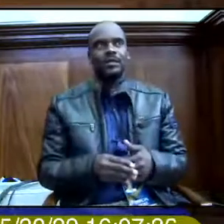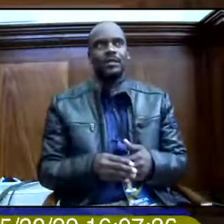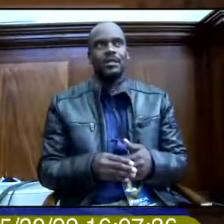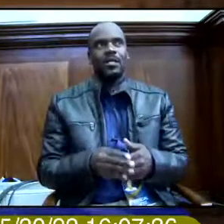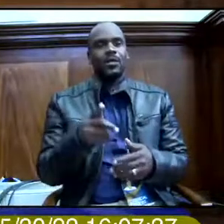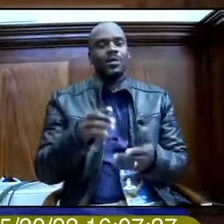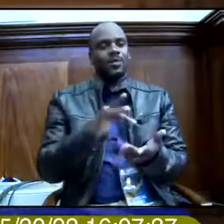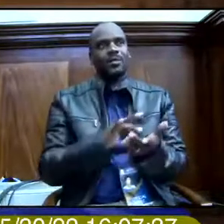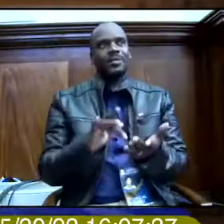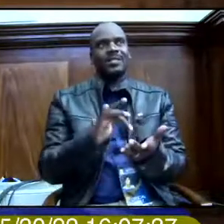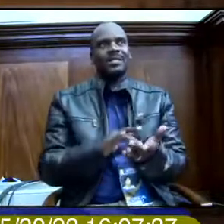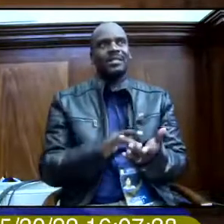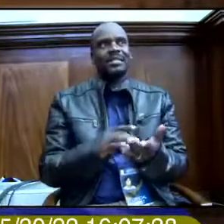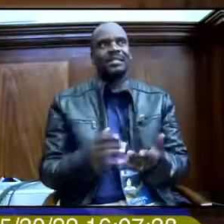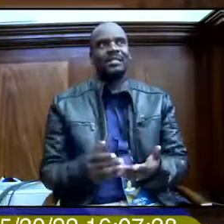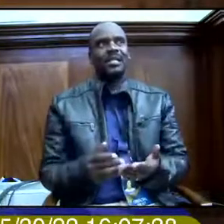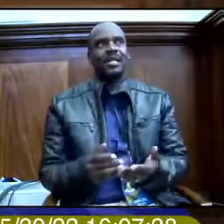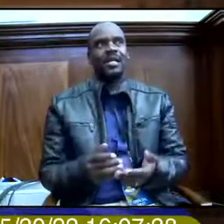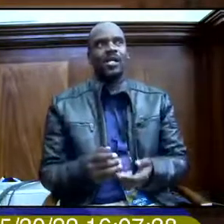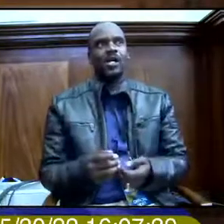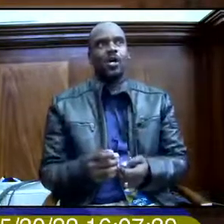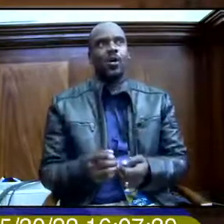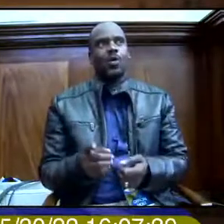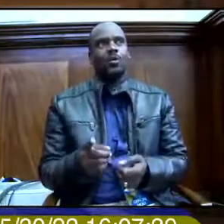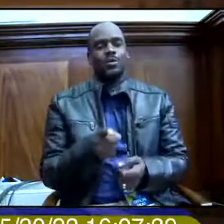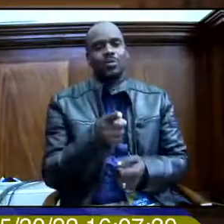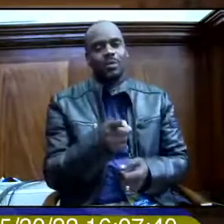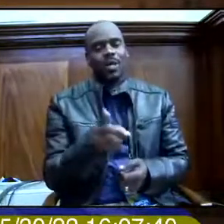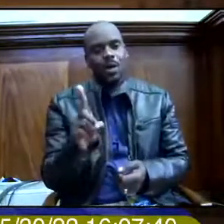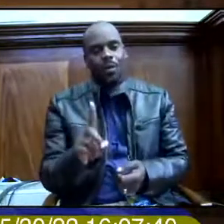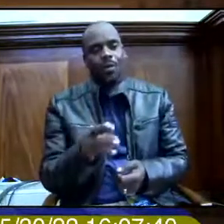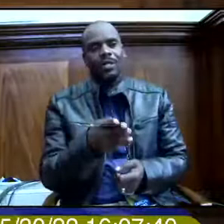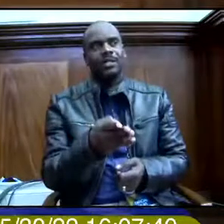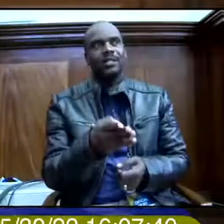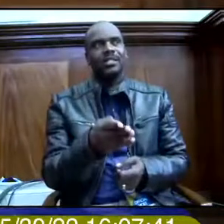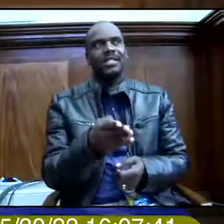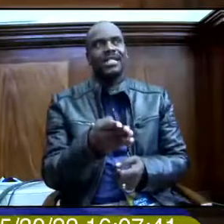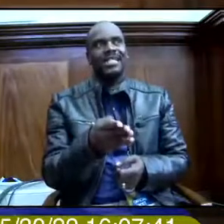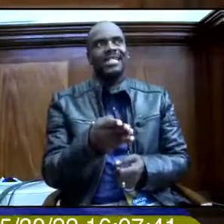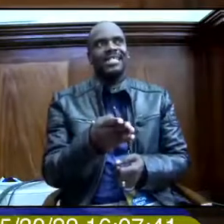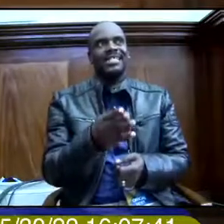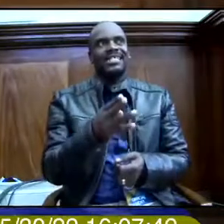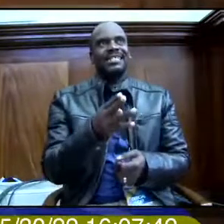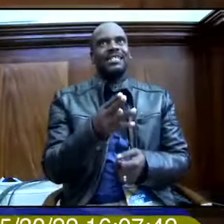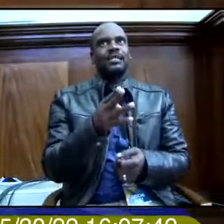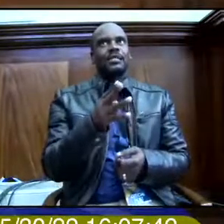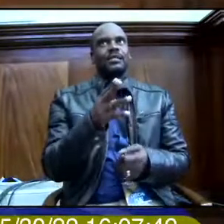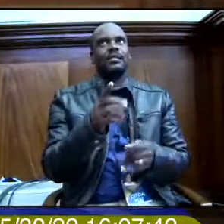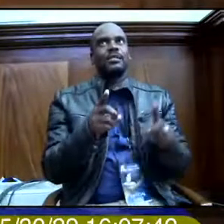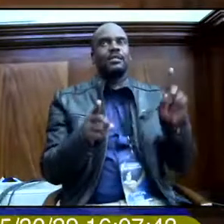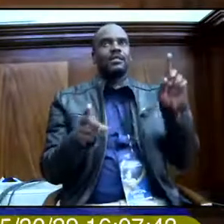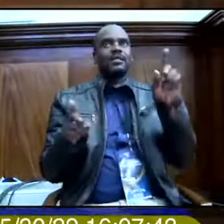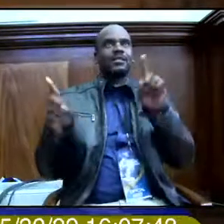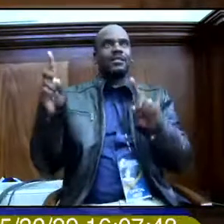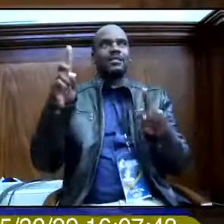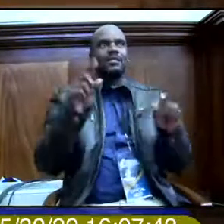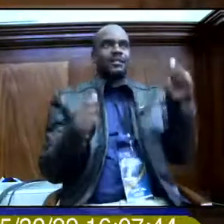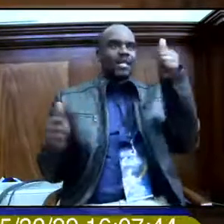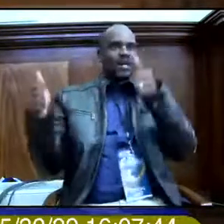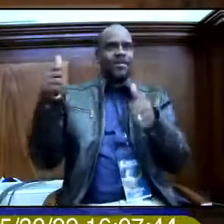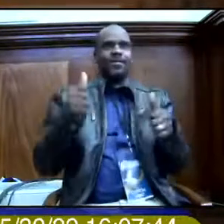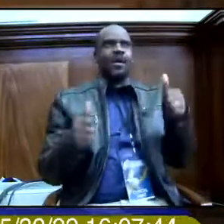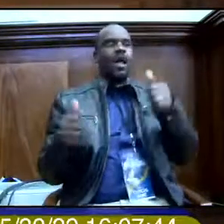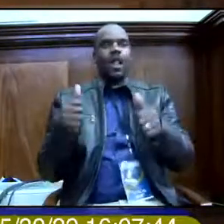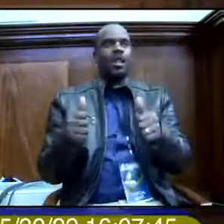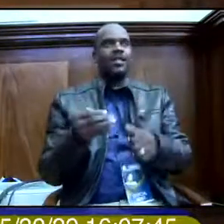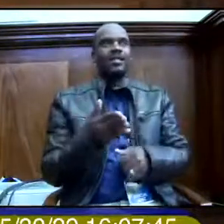sector what is the size in actual effect of public sector scientifically speaking can anybody stand up and say